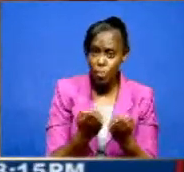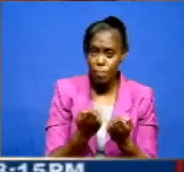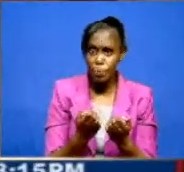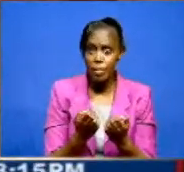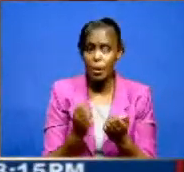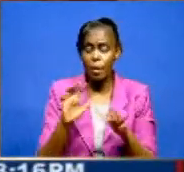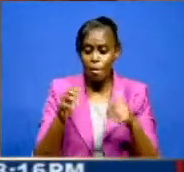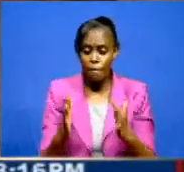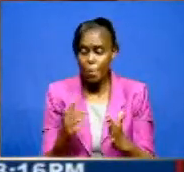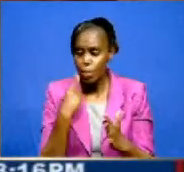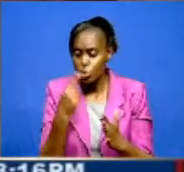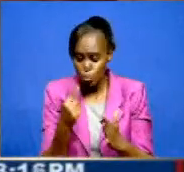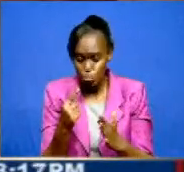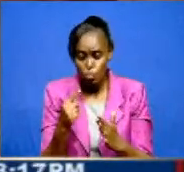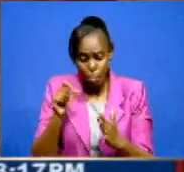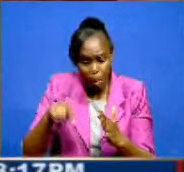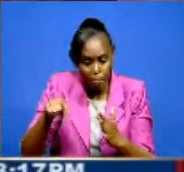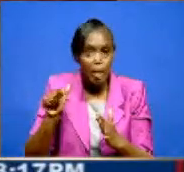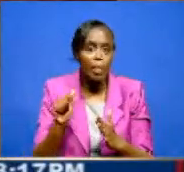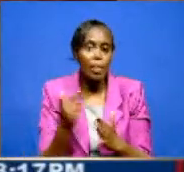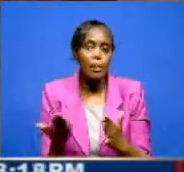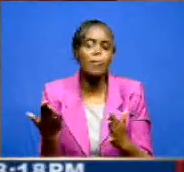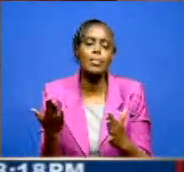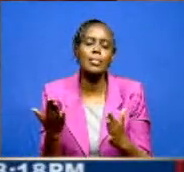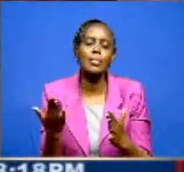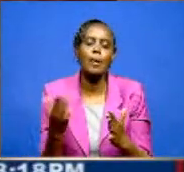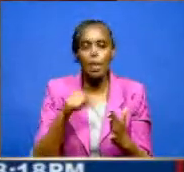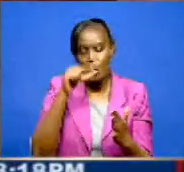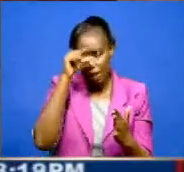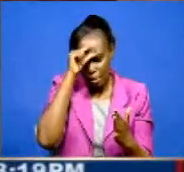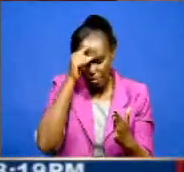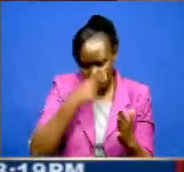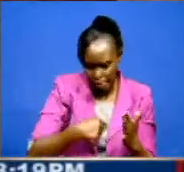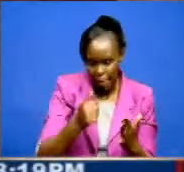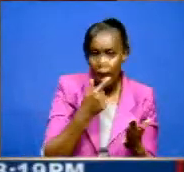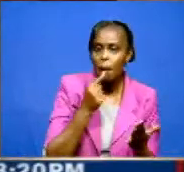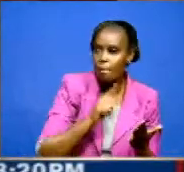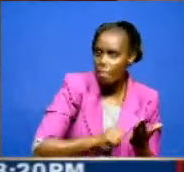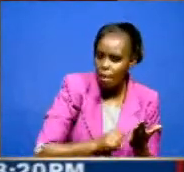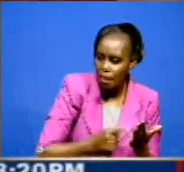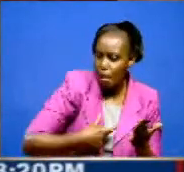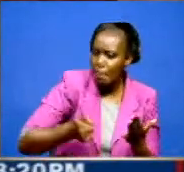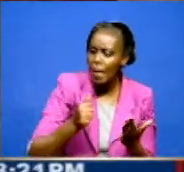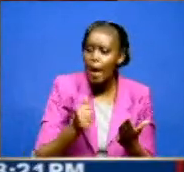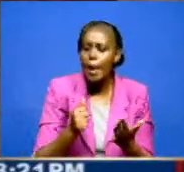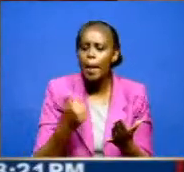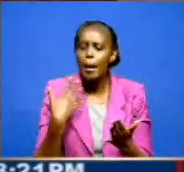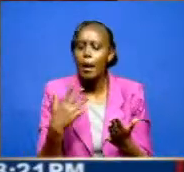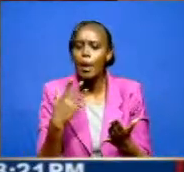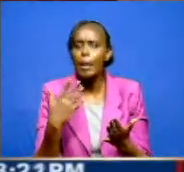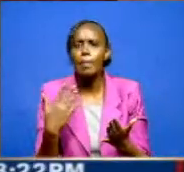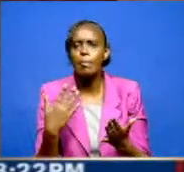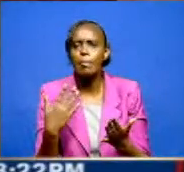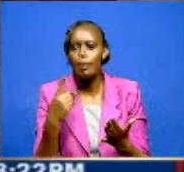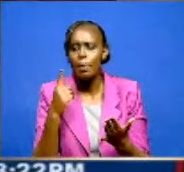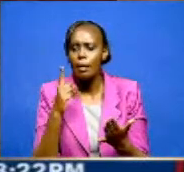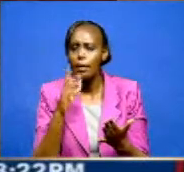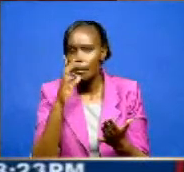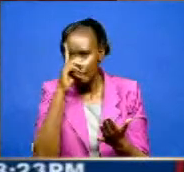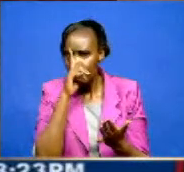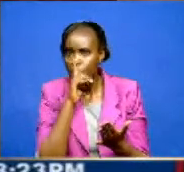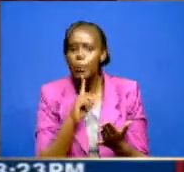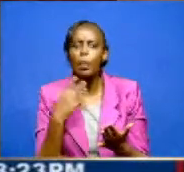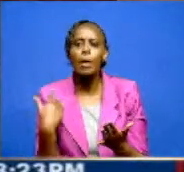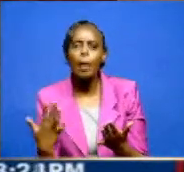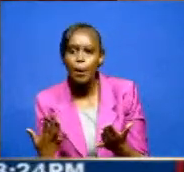it's the farmers who are growing these things. So such that the government now buys rice, buys this ndengu, buys maize,